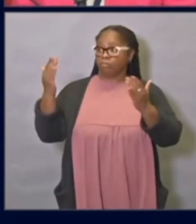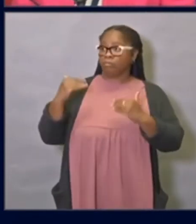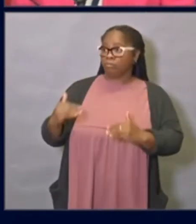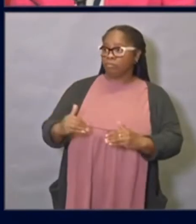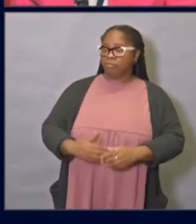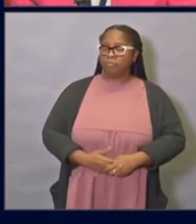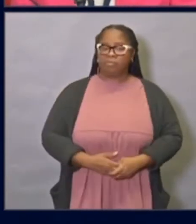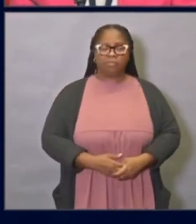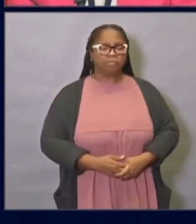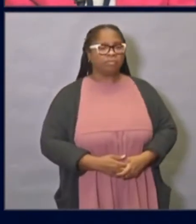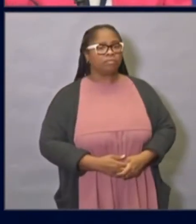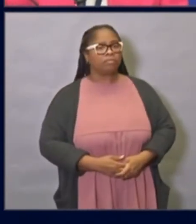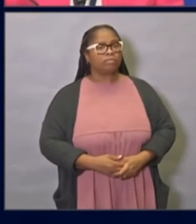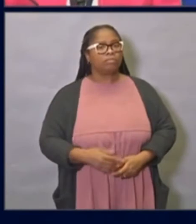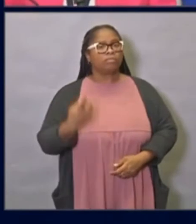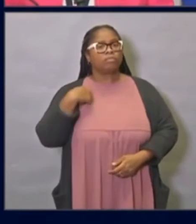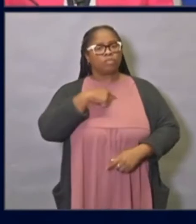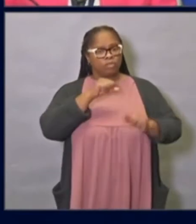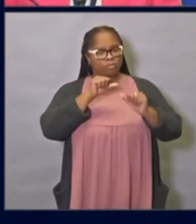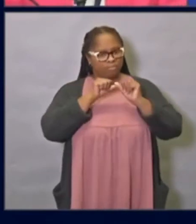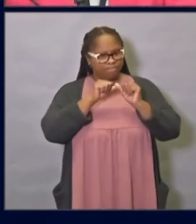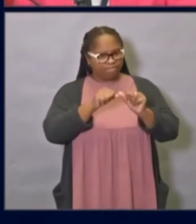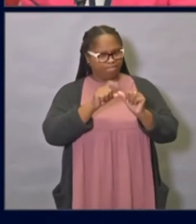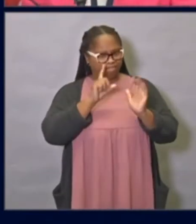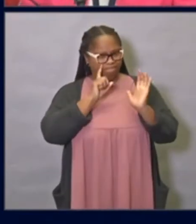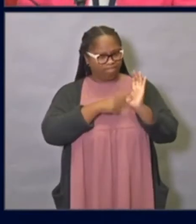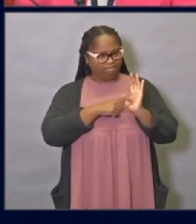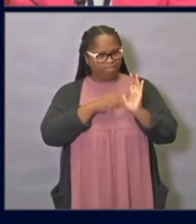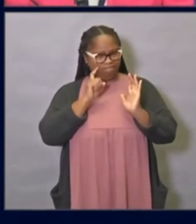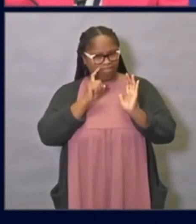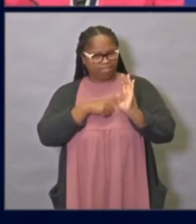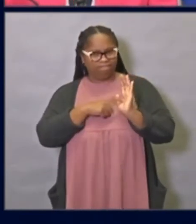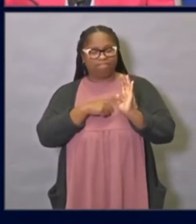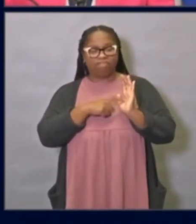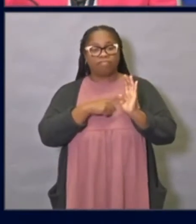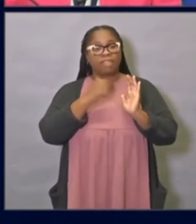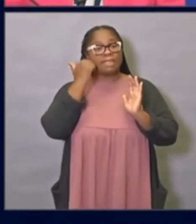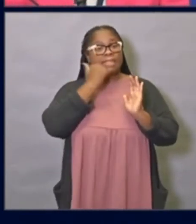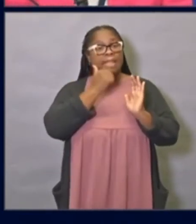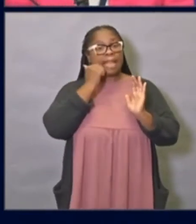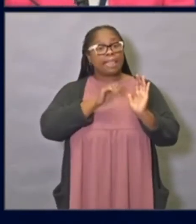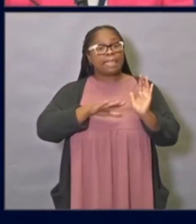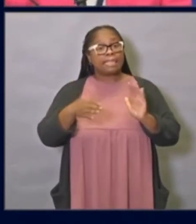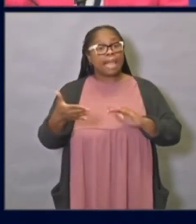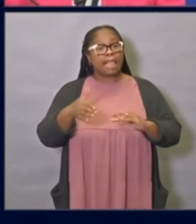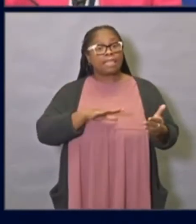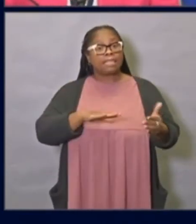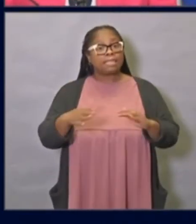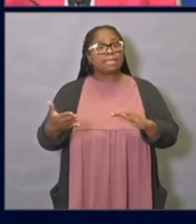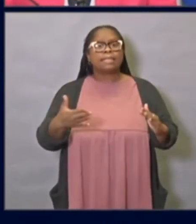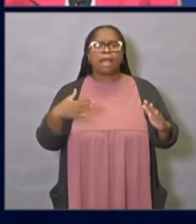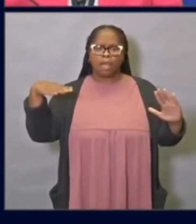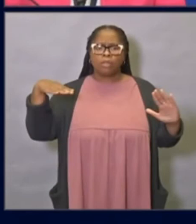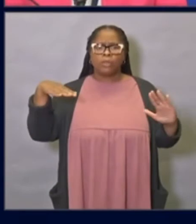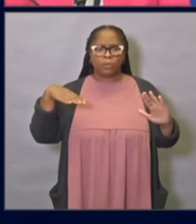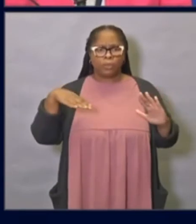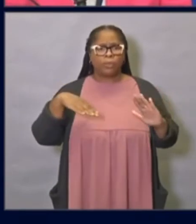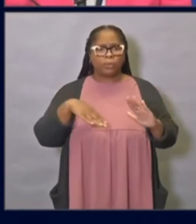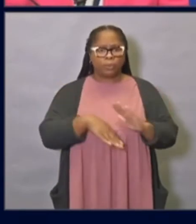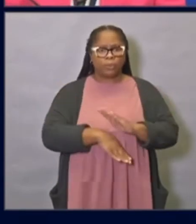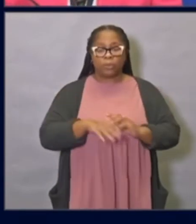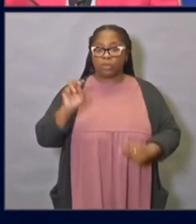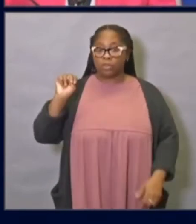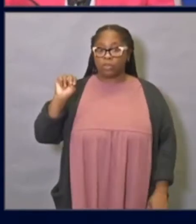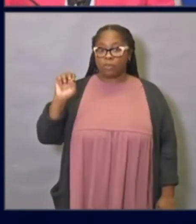please. We continue to see a decrease in daily deaths from COVID-19. On November 8th,